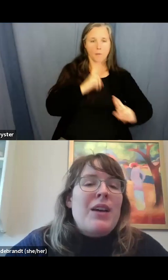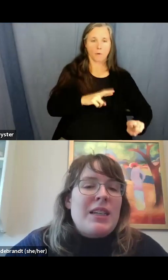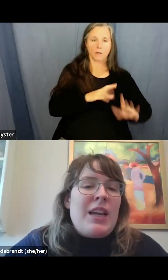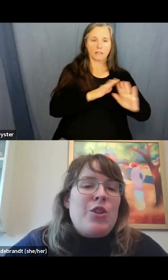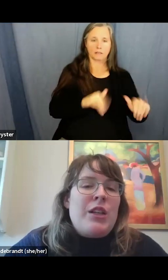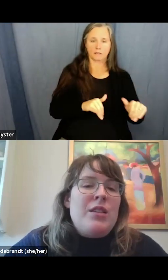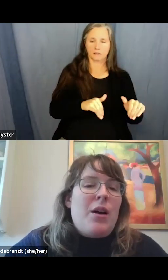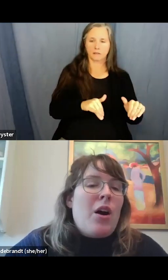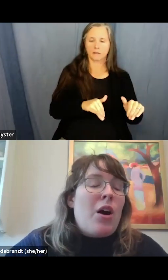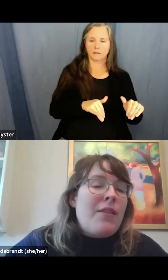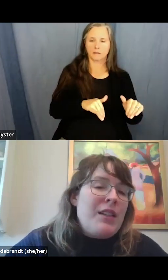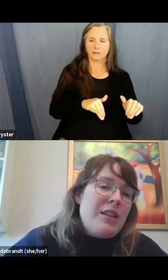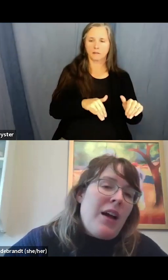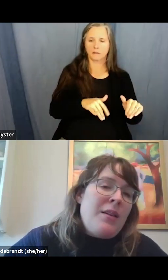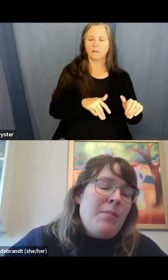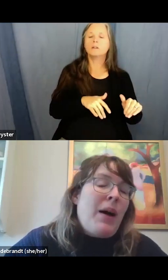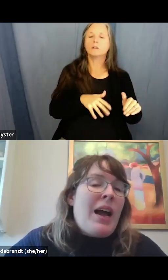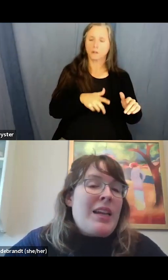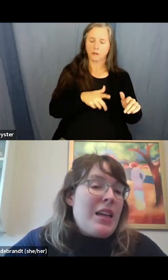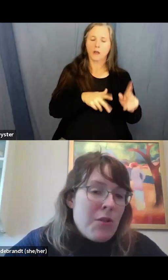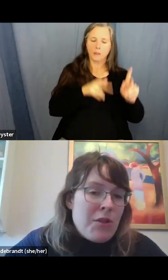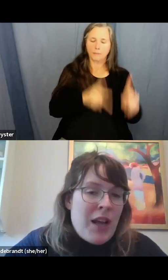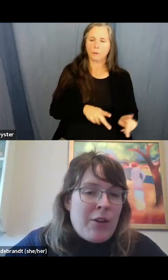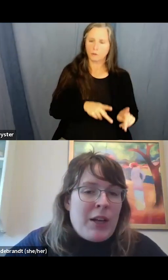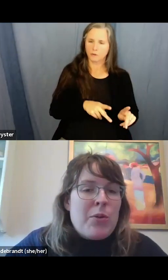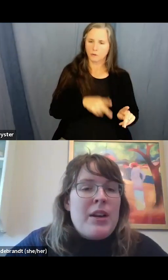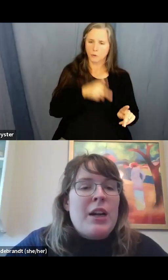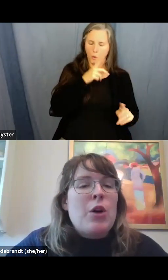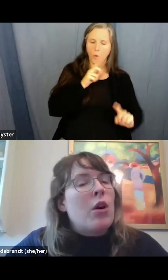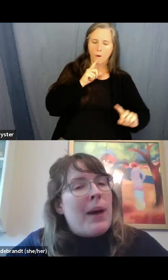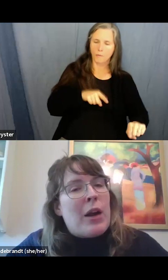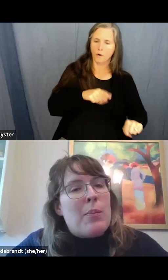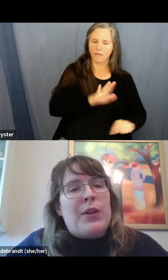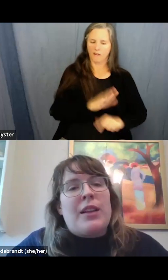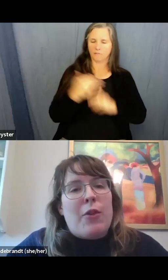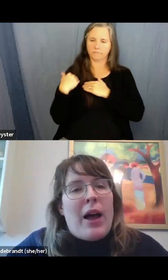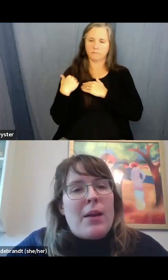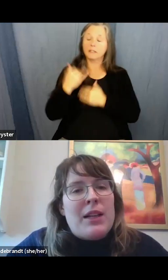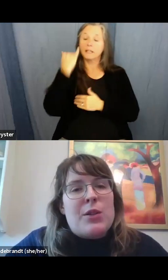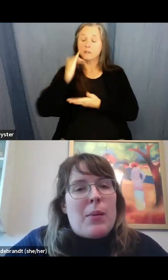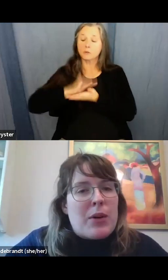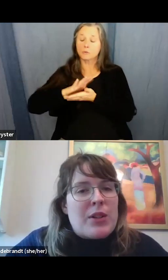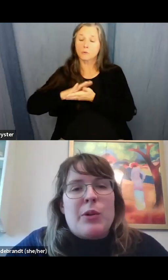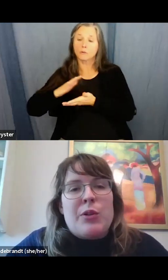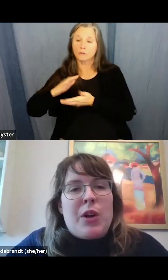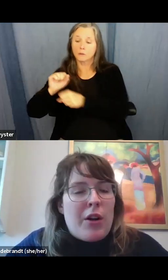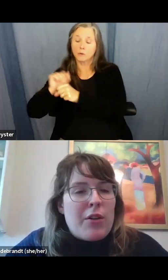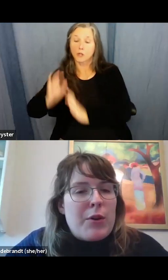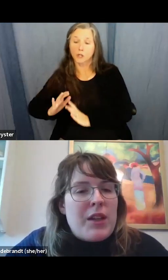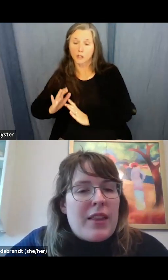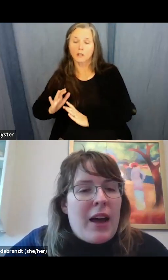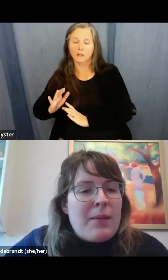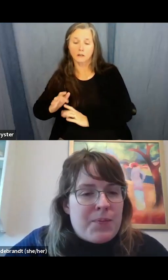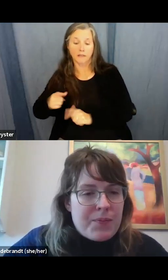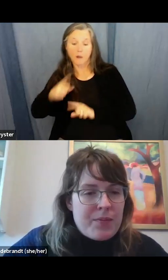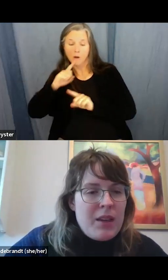So investigations are often done by either the Title IX coordinator or by our building level admin. So our principals, our other